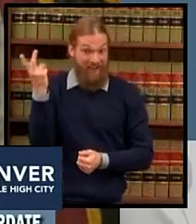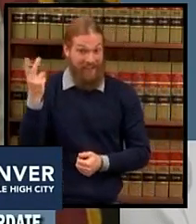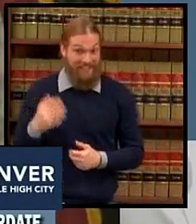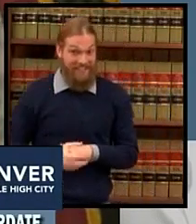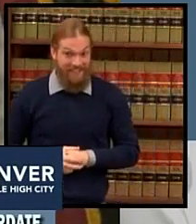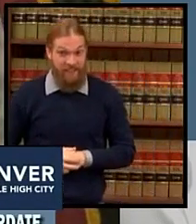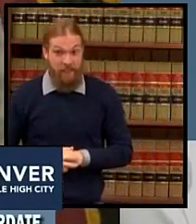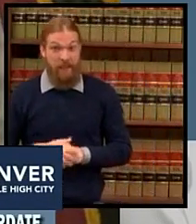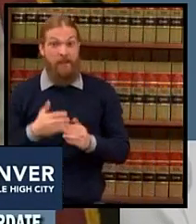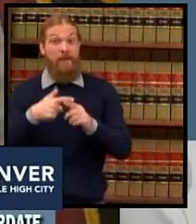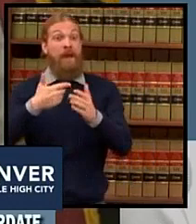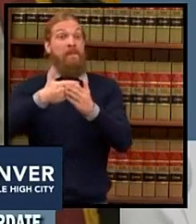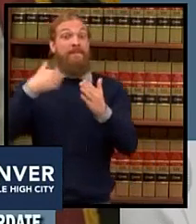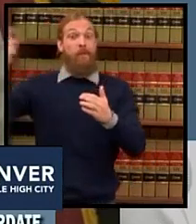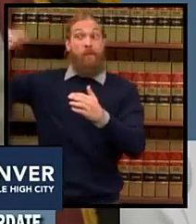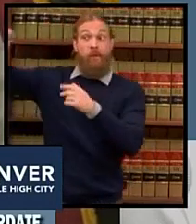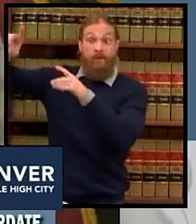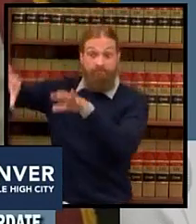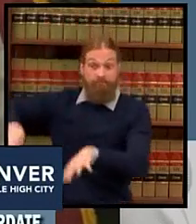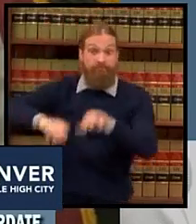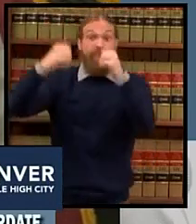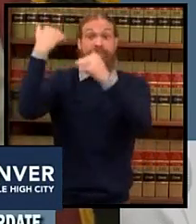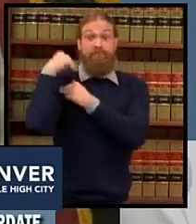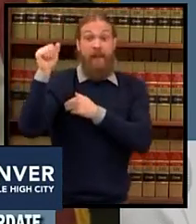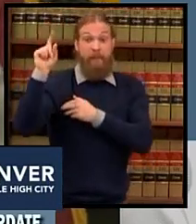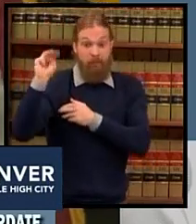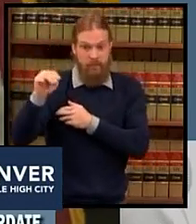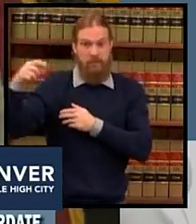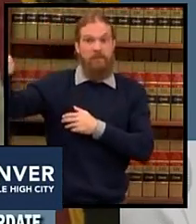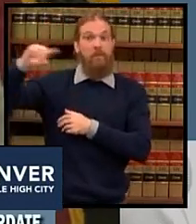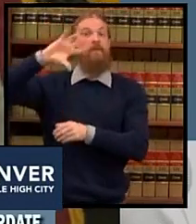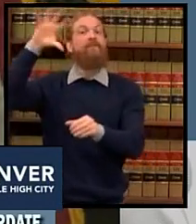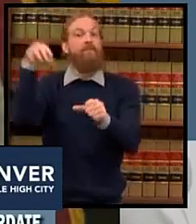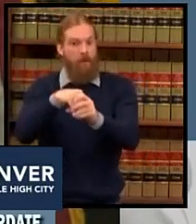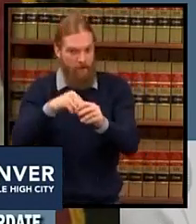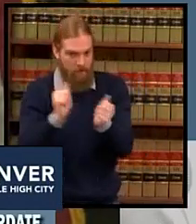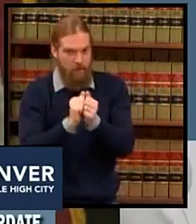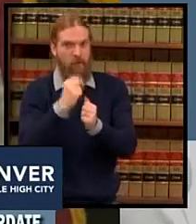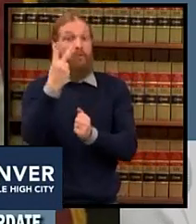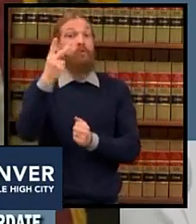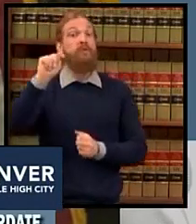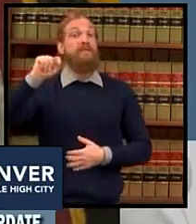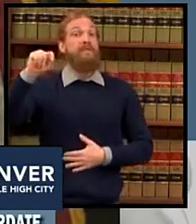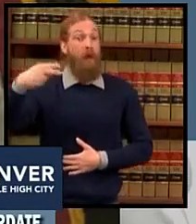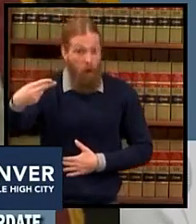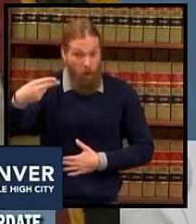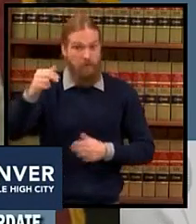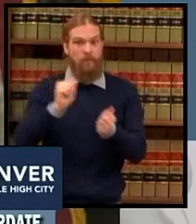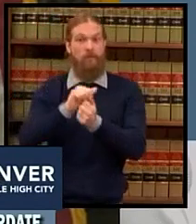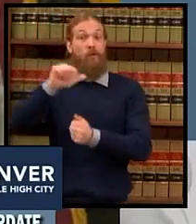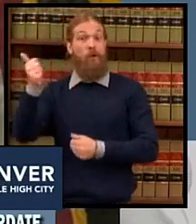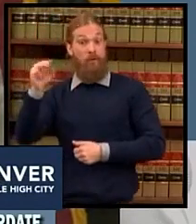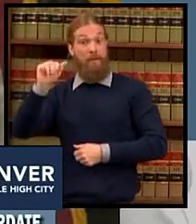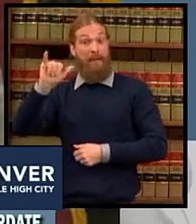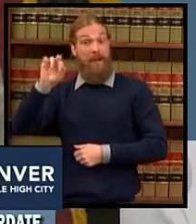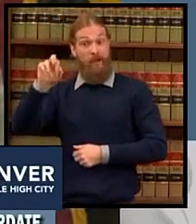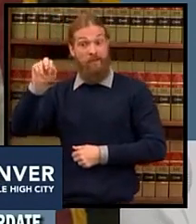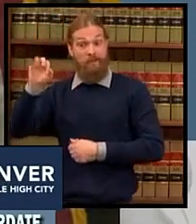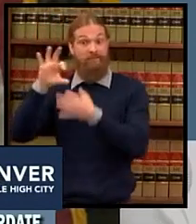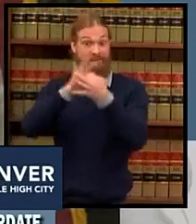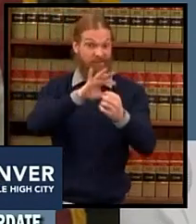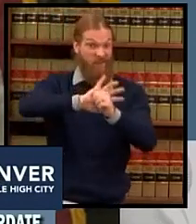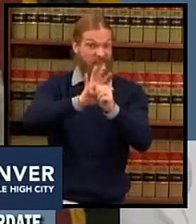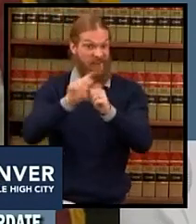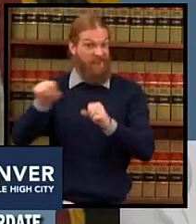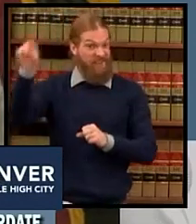I participated in maybe 2 town hall meetings with other mayors around the COVID response and